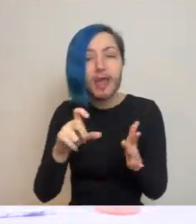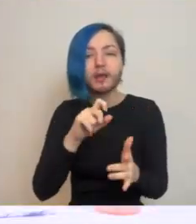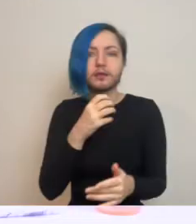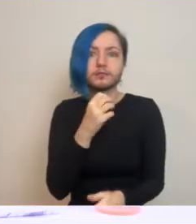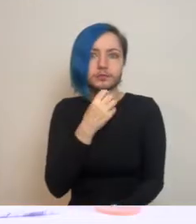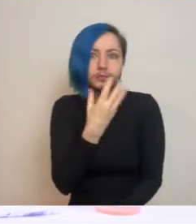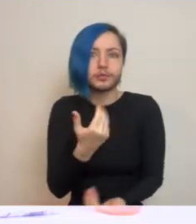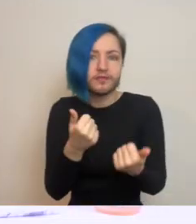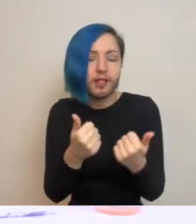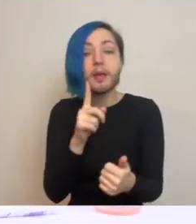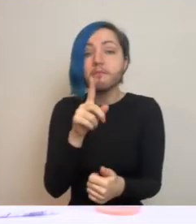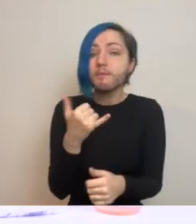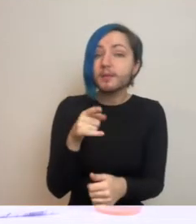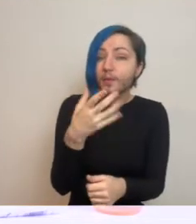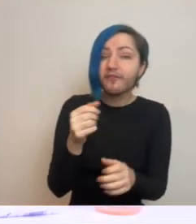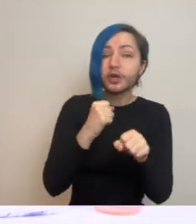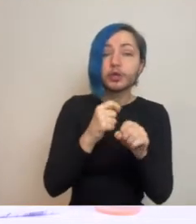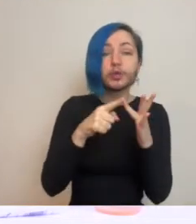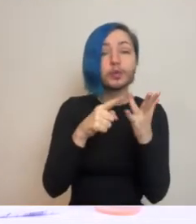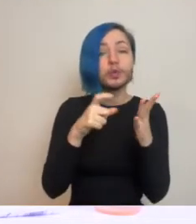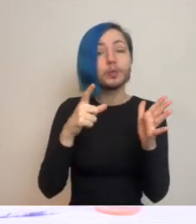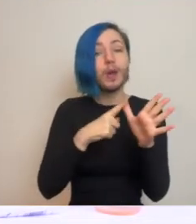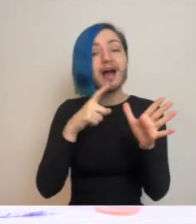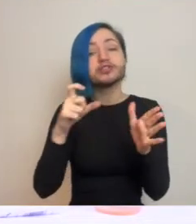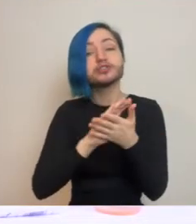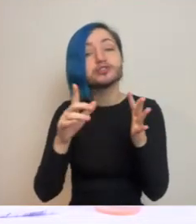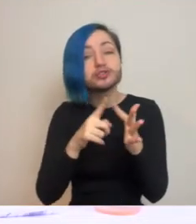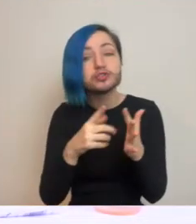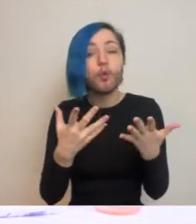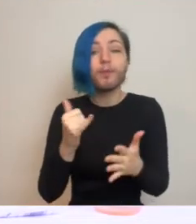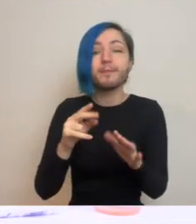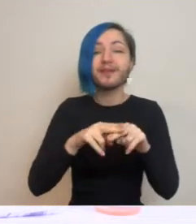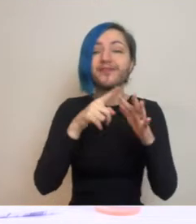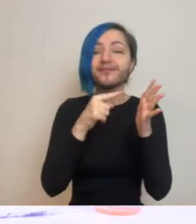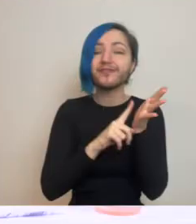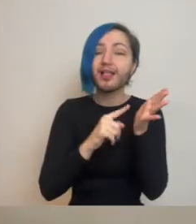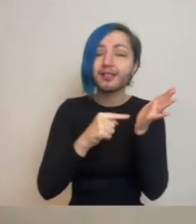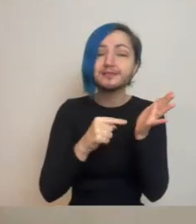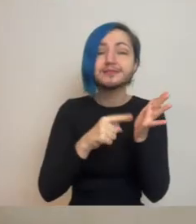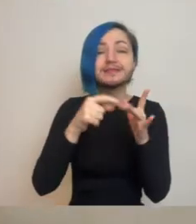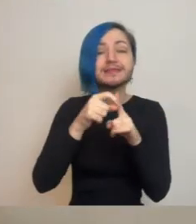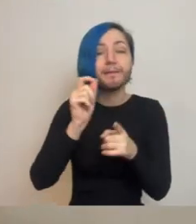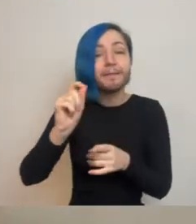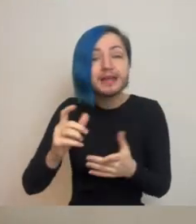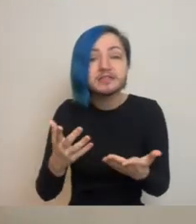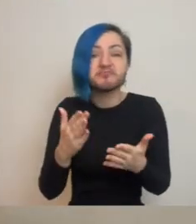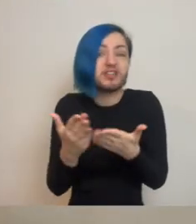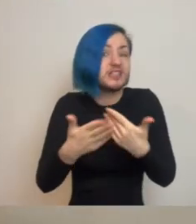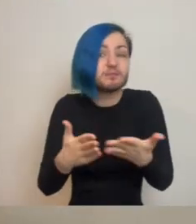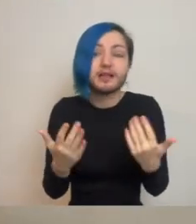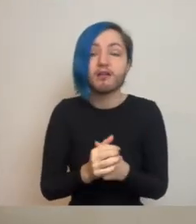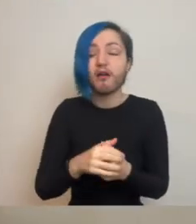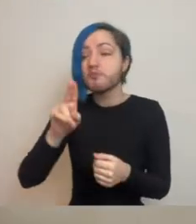beautifully, but you might have gouache, or you might have felt pens. Again, it really doesn't matter at all. Some